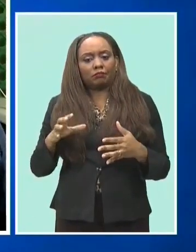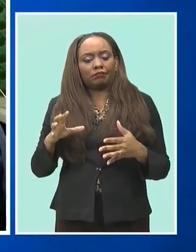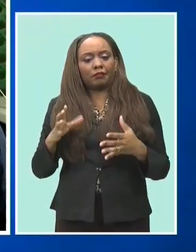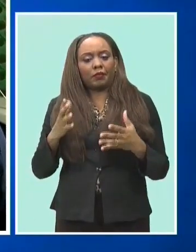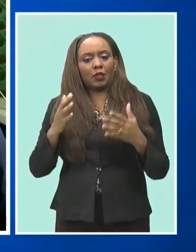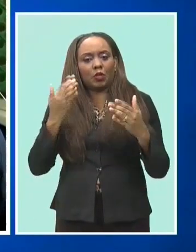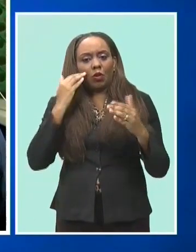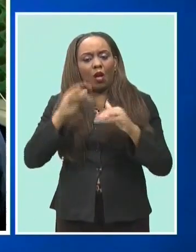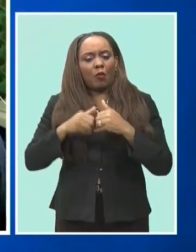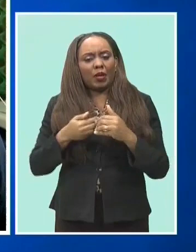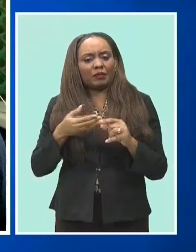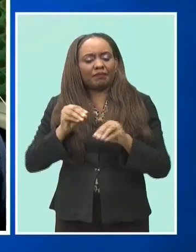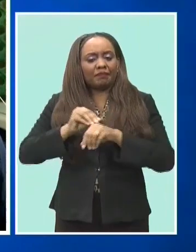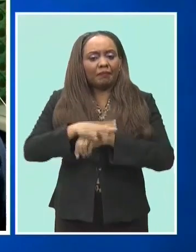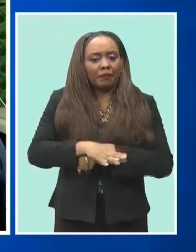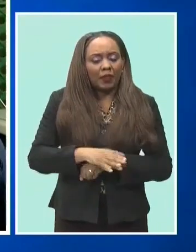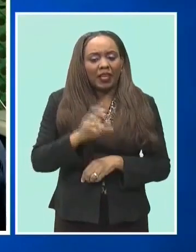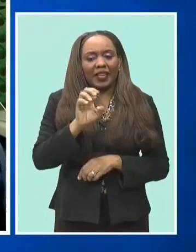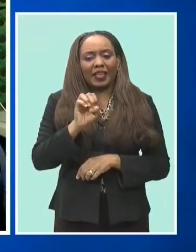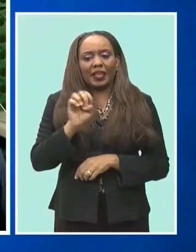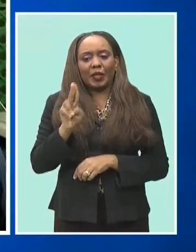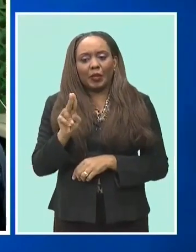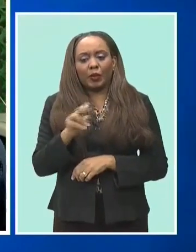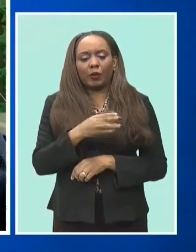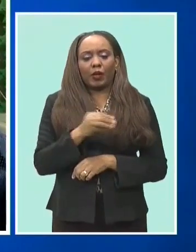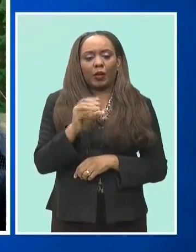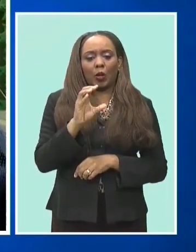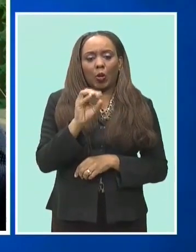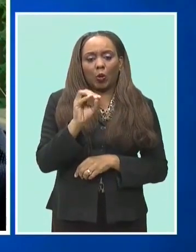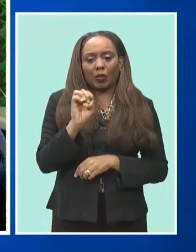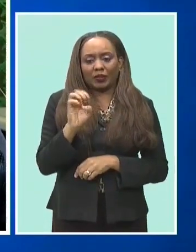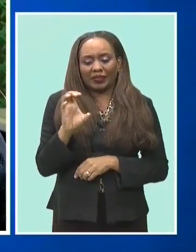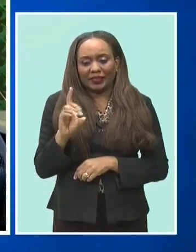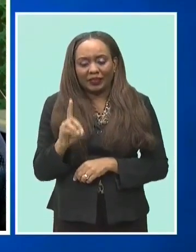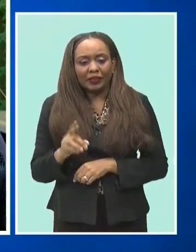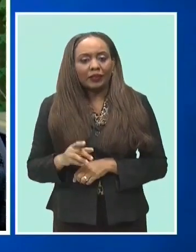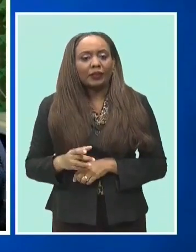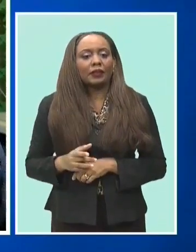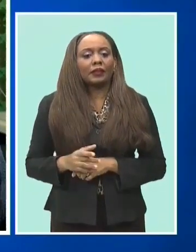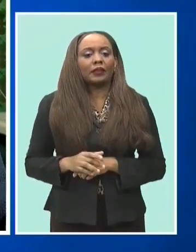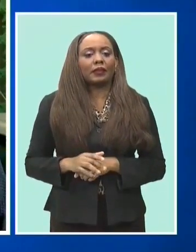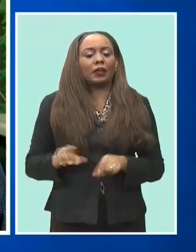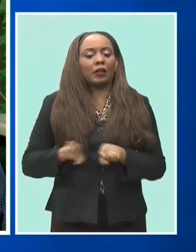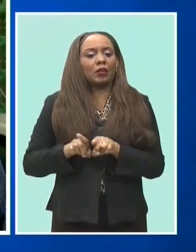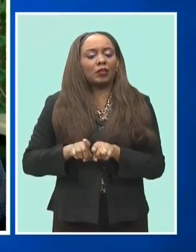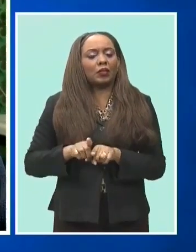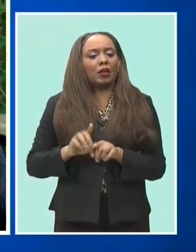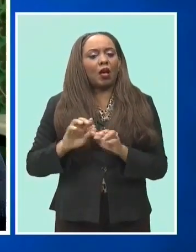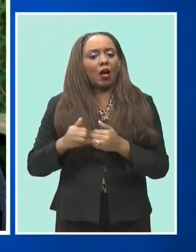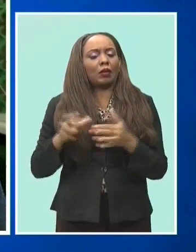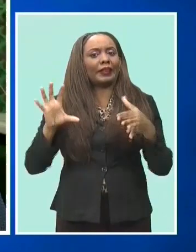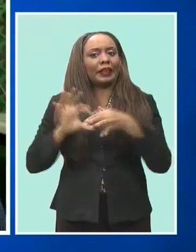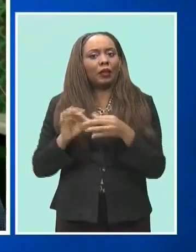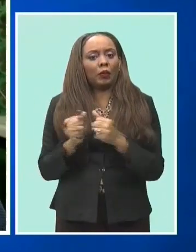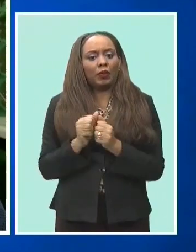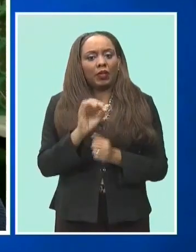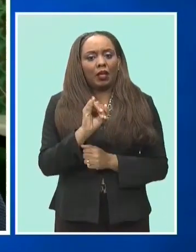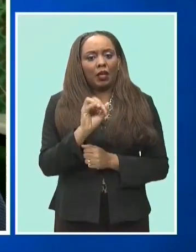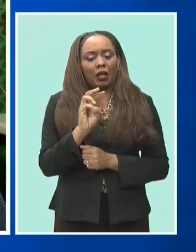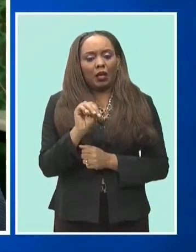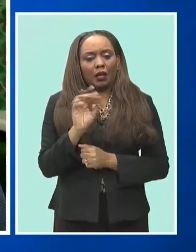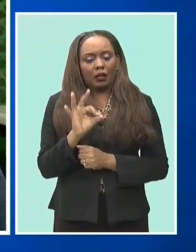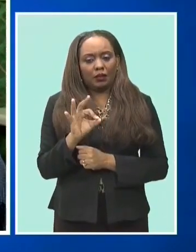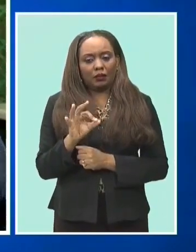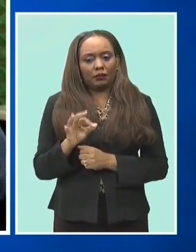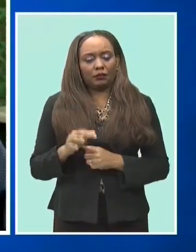that, and even the conditions which are imposed relative to the IMF arrangements under which we now live, so to